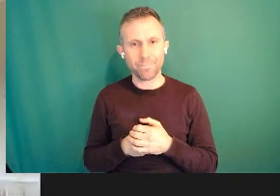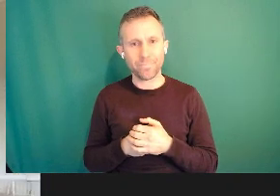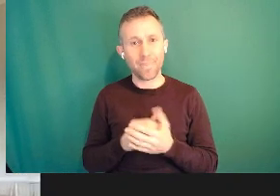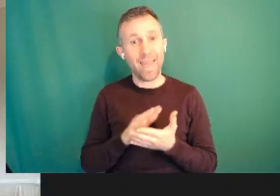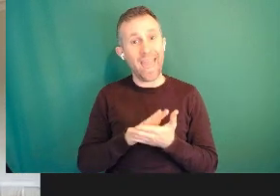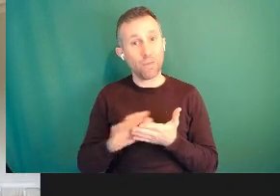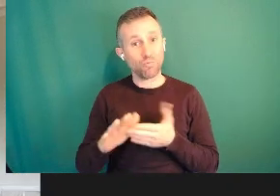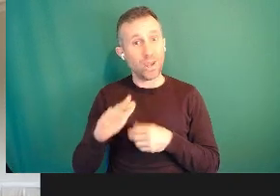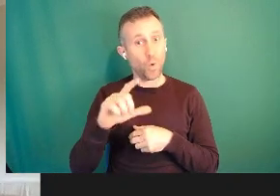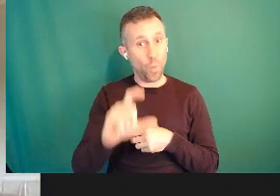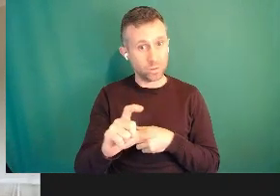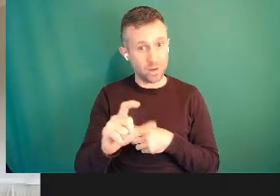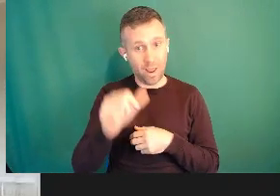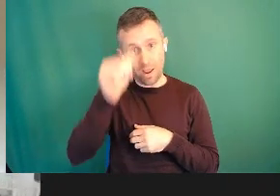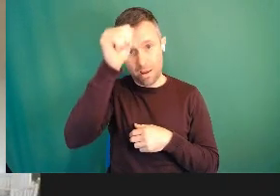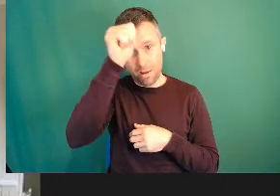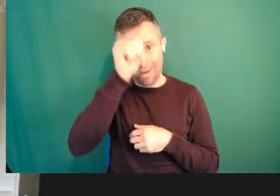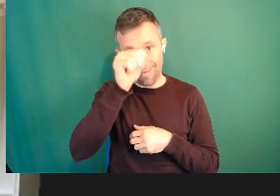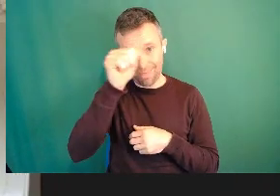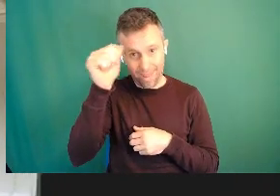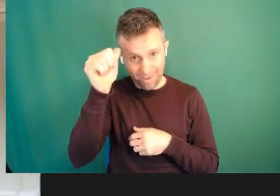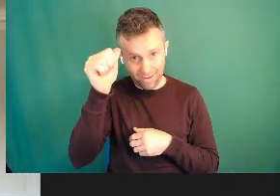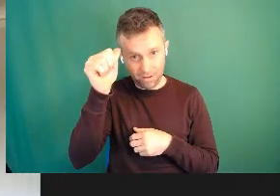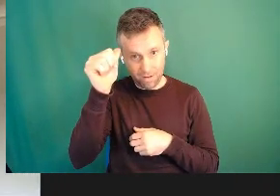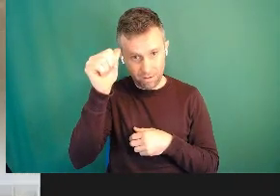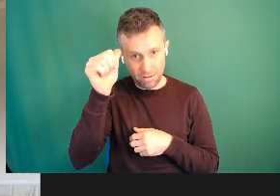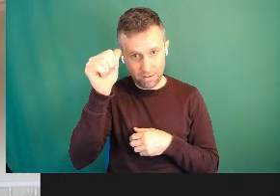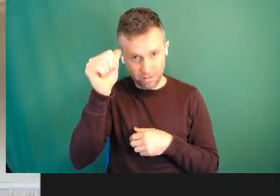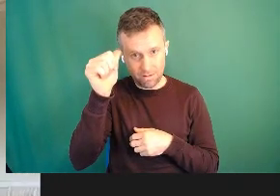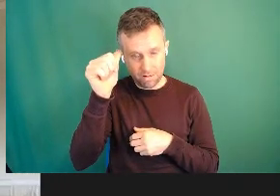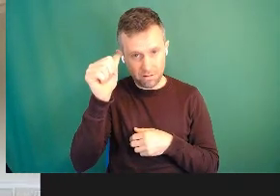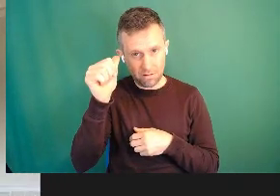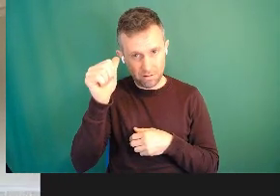actually quite high in line for the throne.